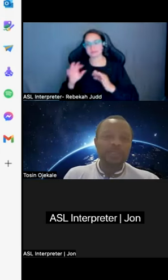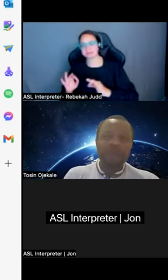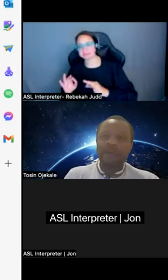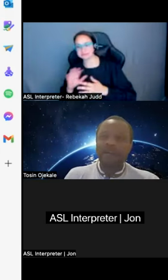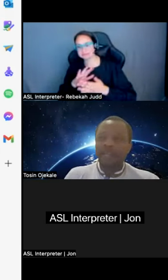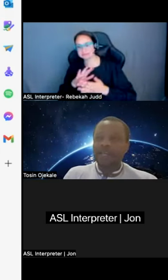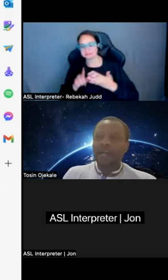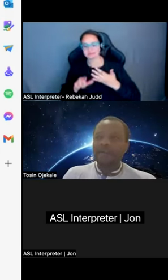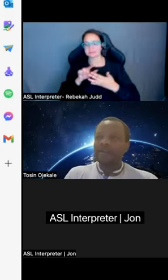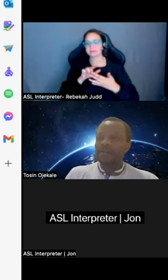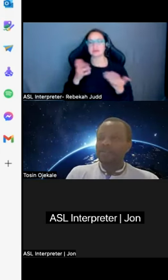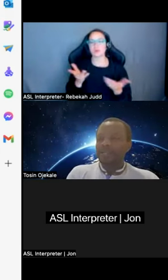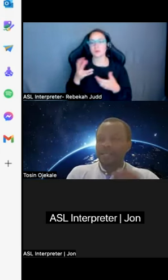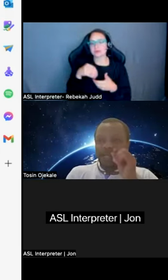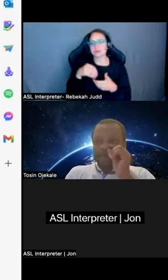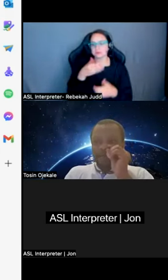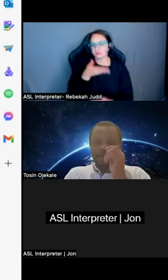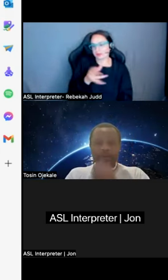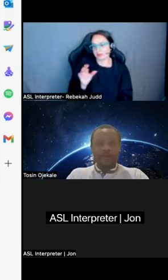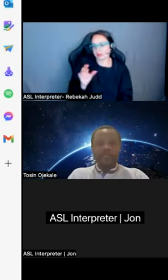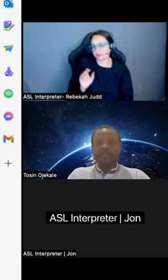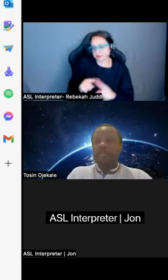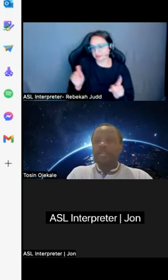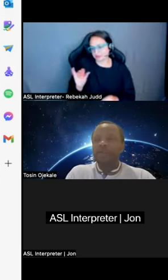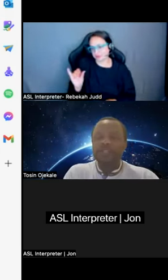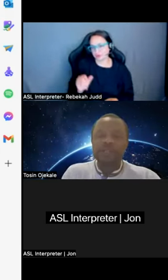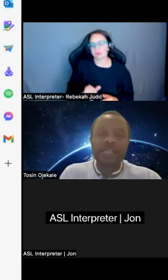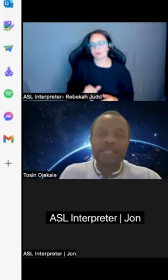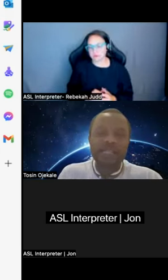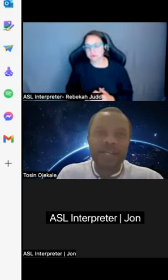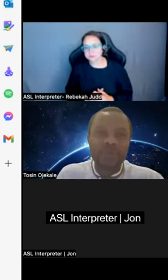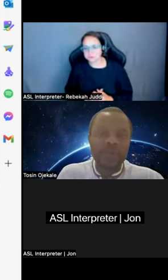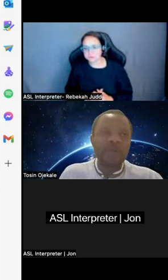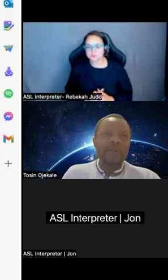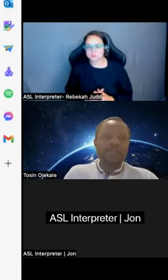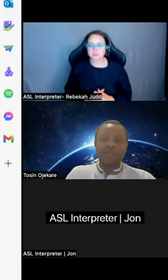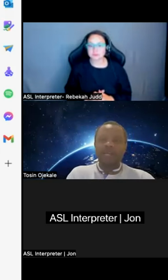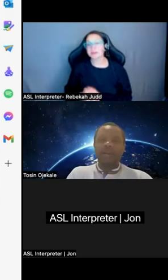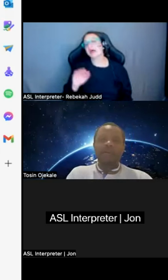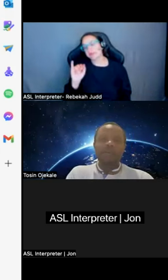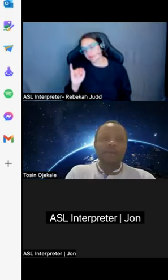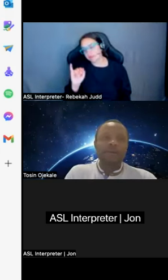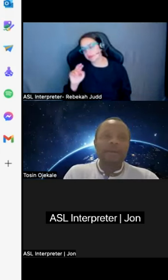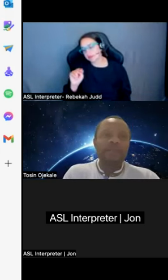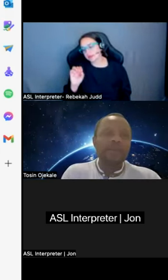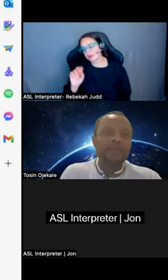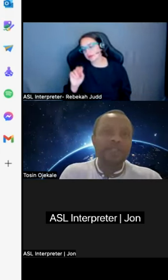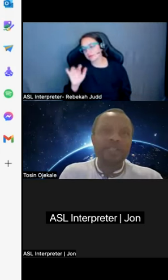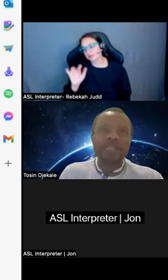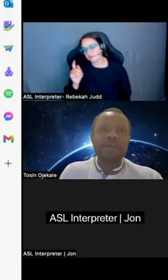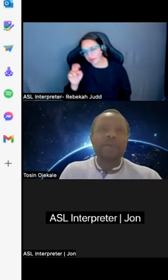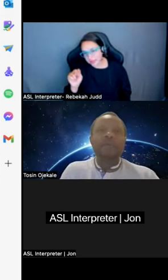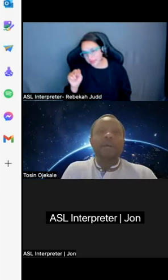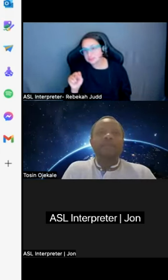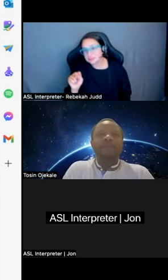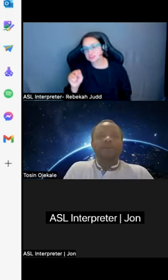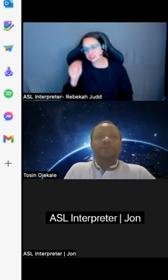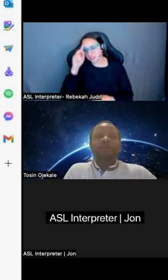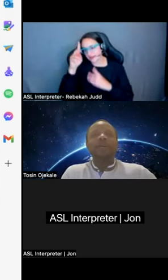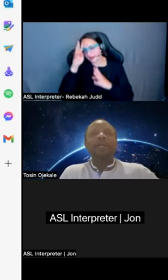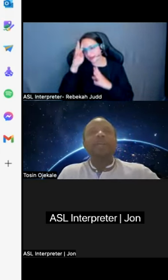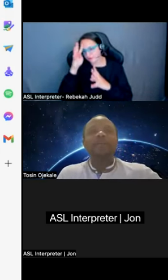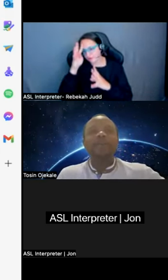also differ. Yeah, Derek, that very correct. So the innovation center as well. So yeah, I remember that we have the innovation center where we have a